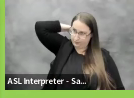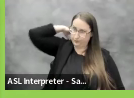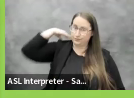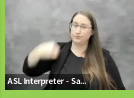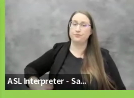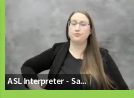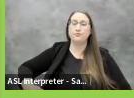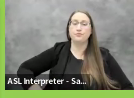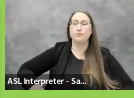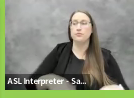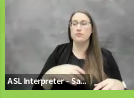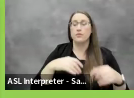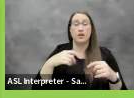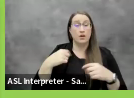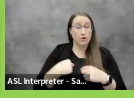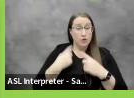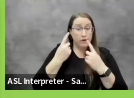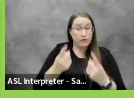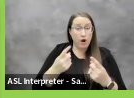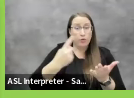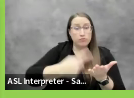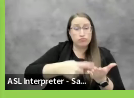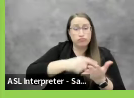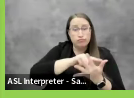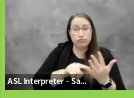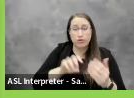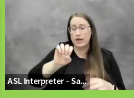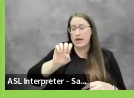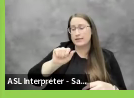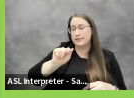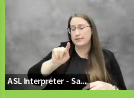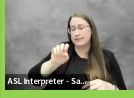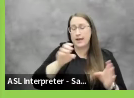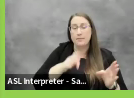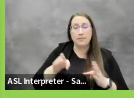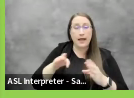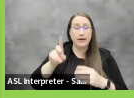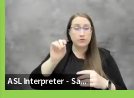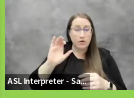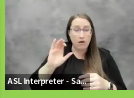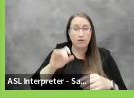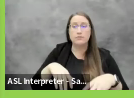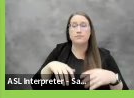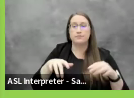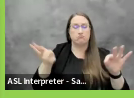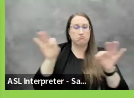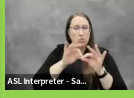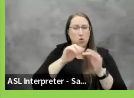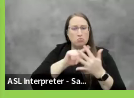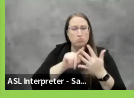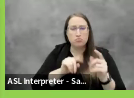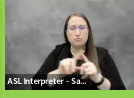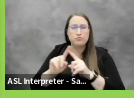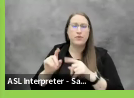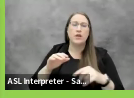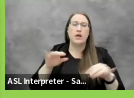So in a nutshell, we have covered the estate planning documents, which are crucially important to cover what